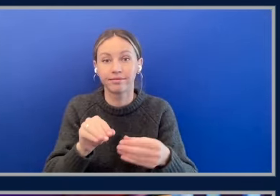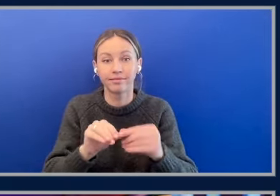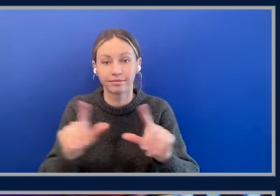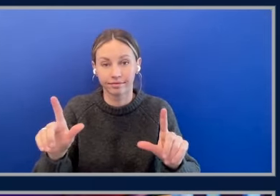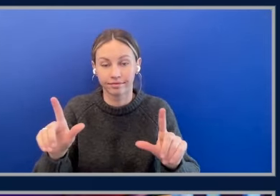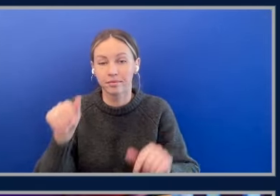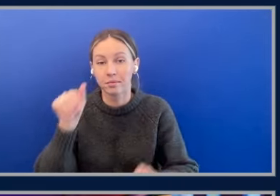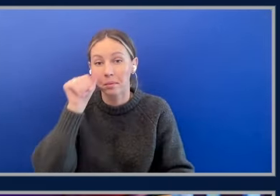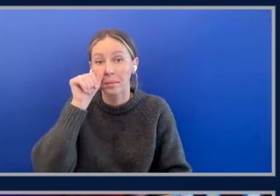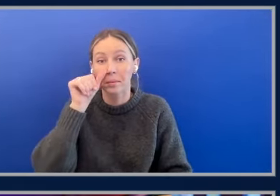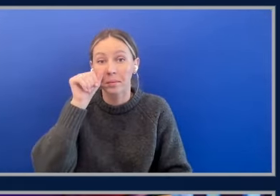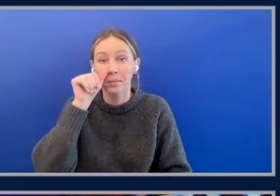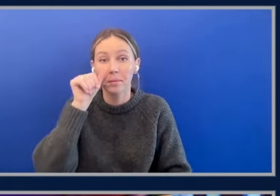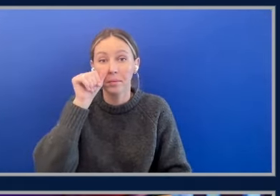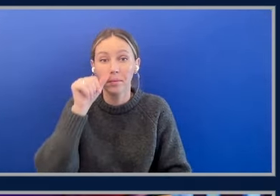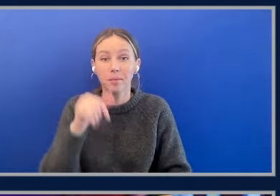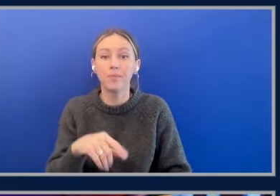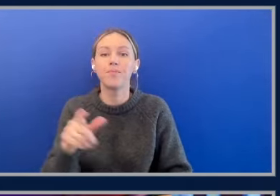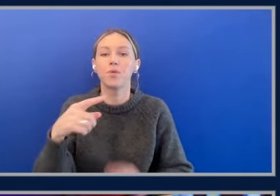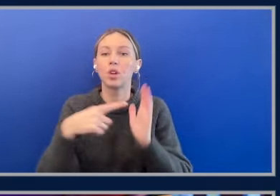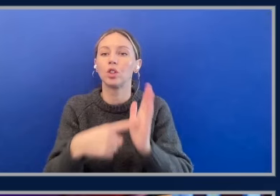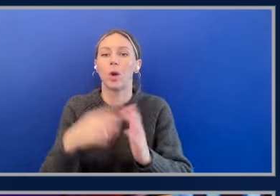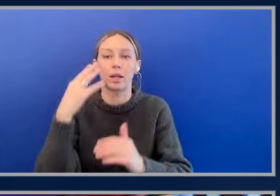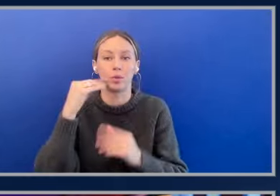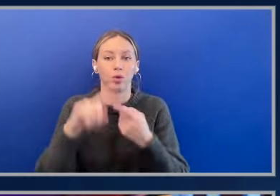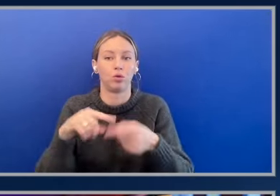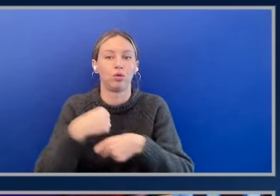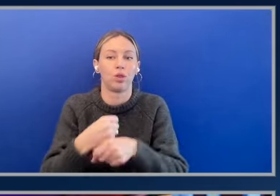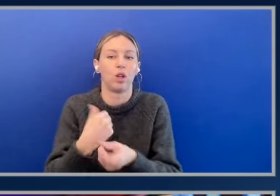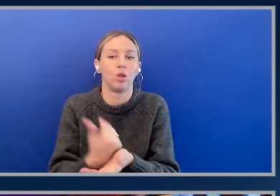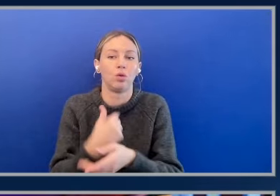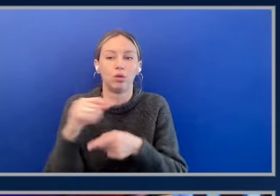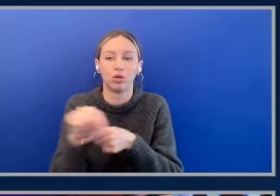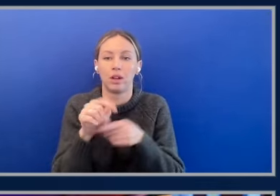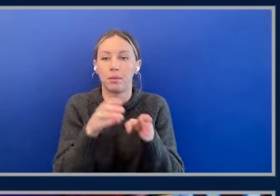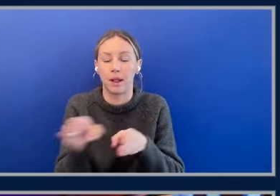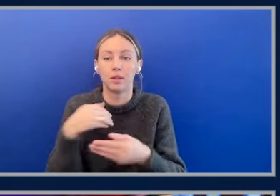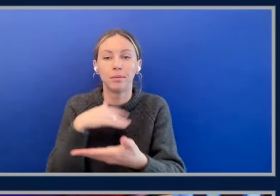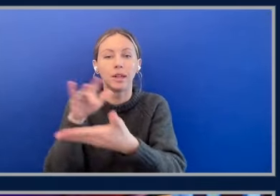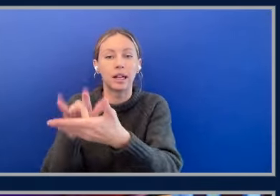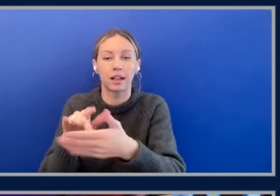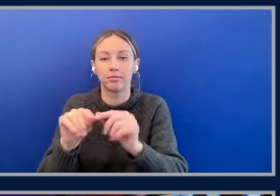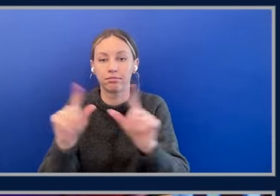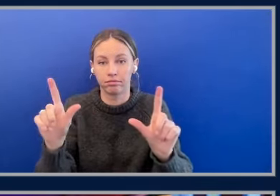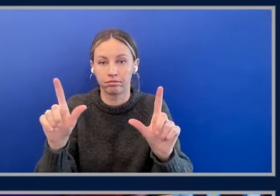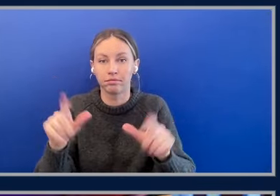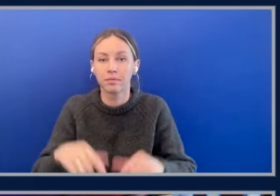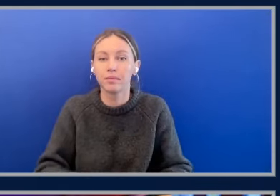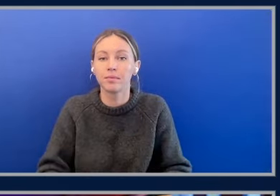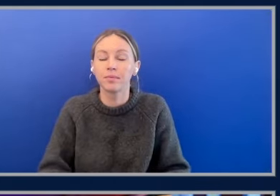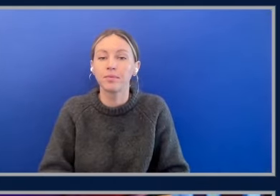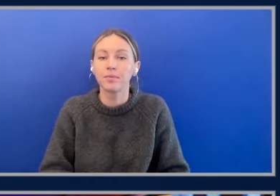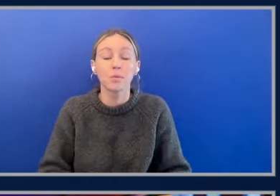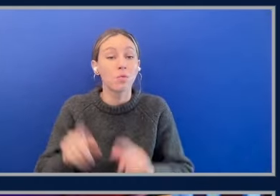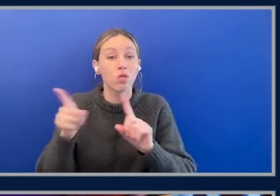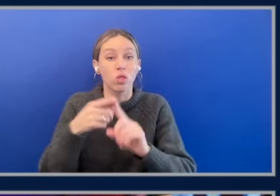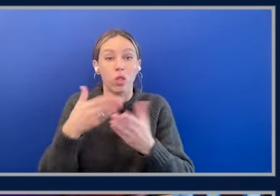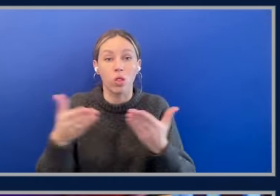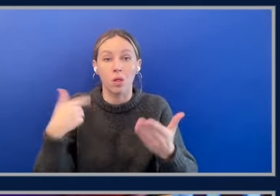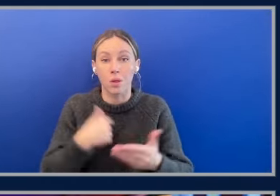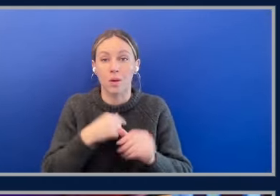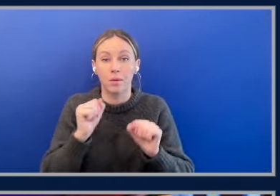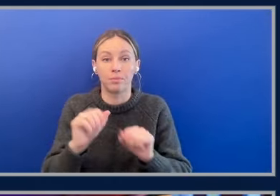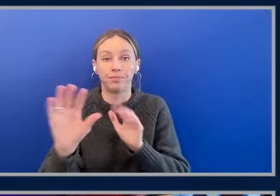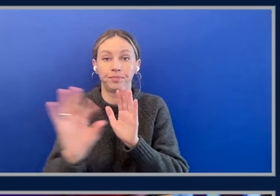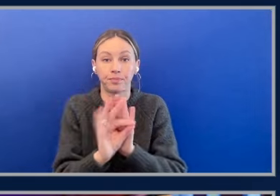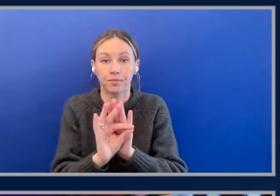see what is the experience to create a new training plan. So if I click on Create Training Plan here, first thing that I can select is